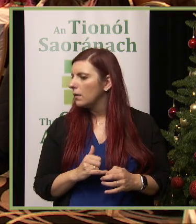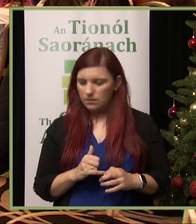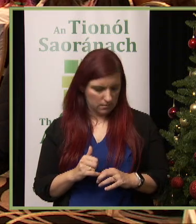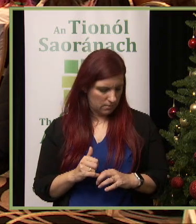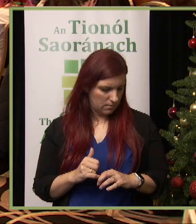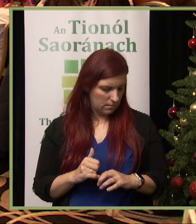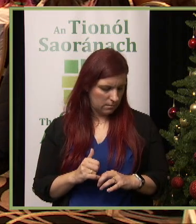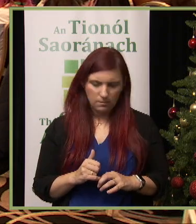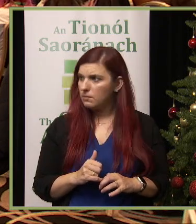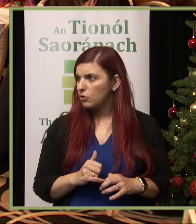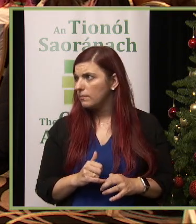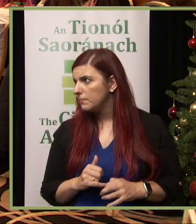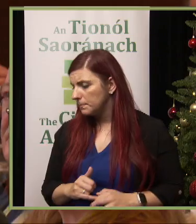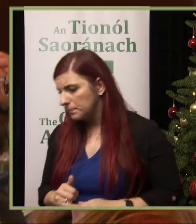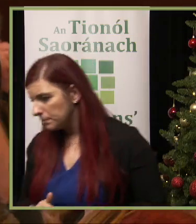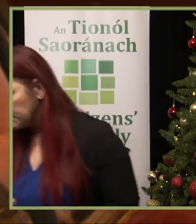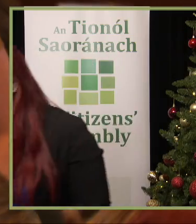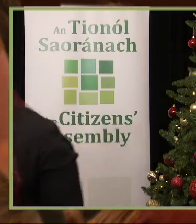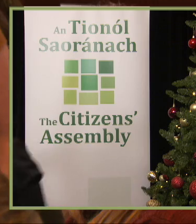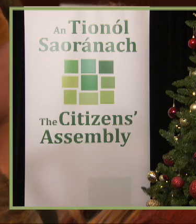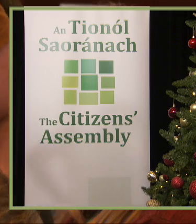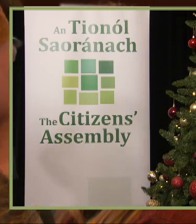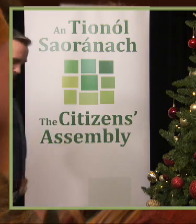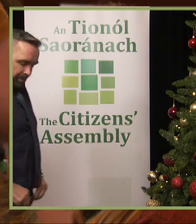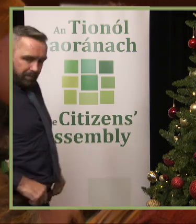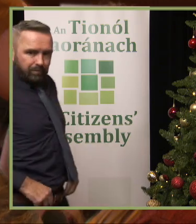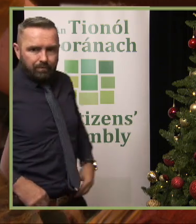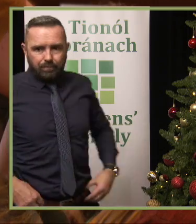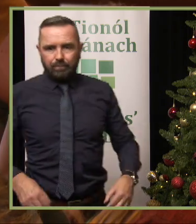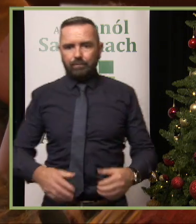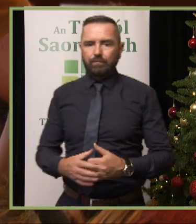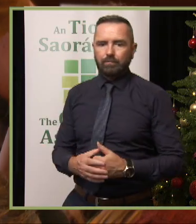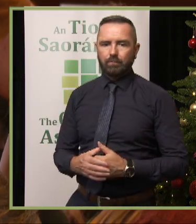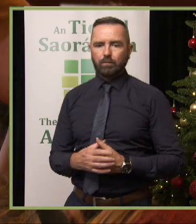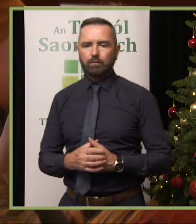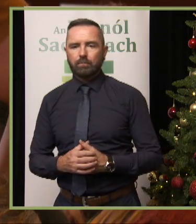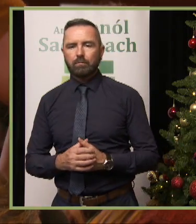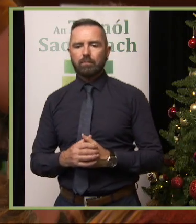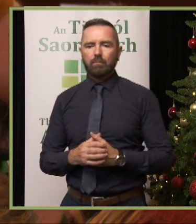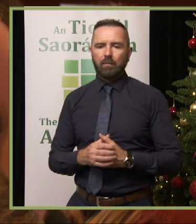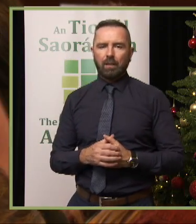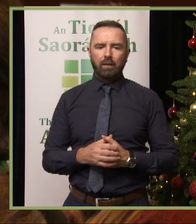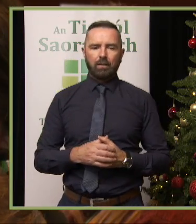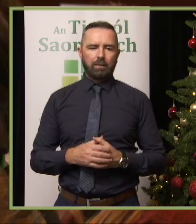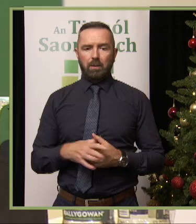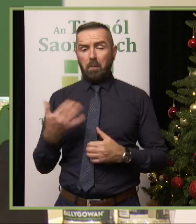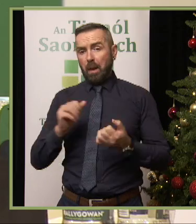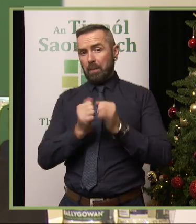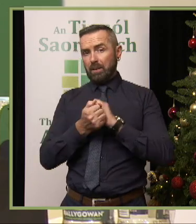on that. the one-size-fits-all approach is no longer feasible. It was never feasible, so it should be as not appropriate. Okay. Is that fair enough?